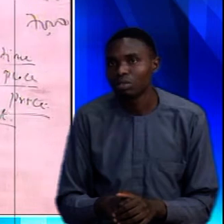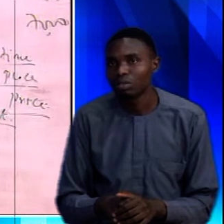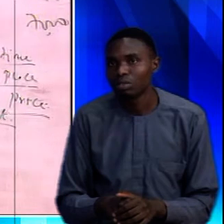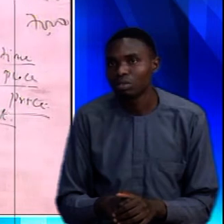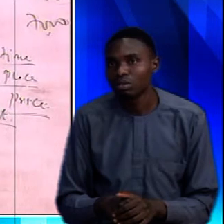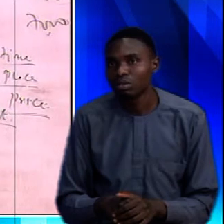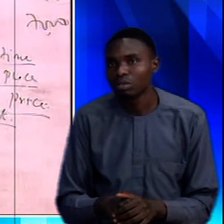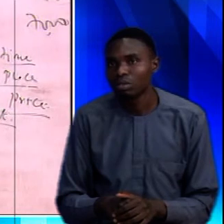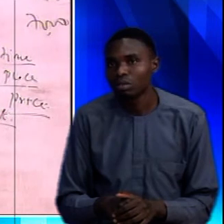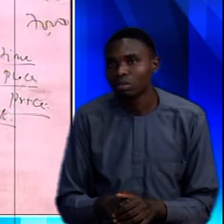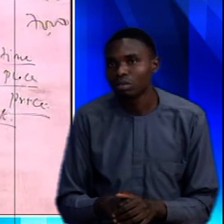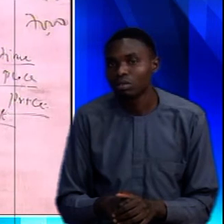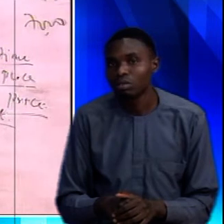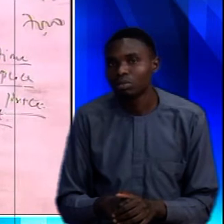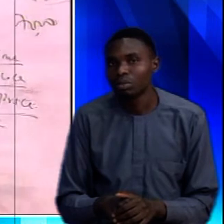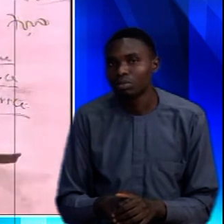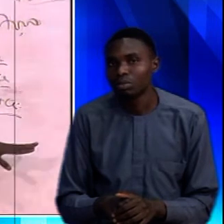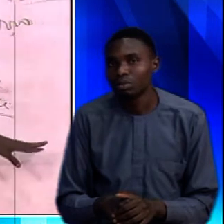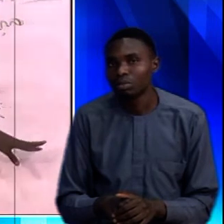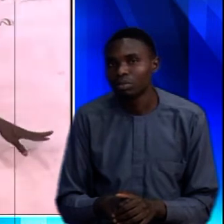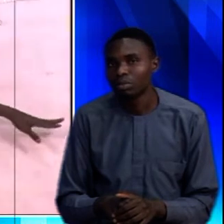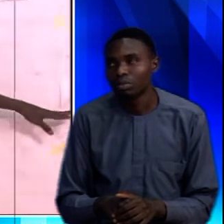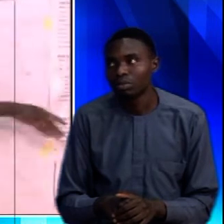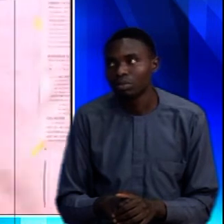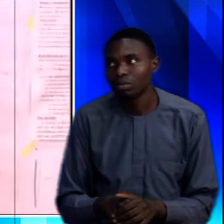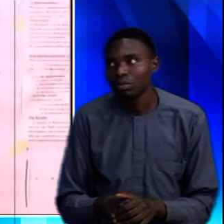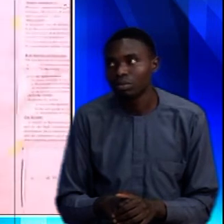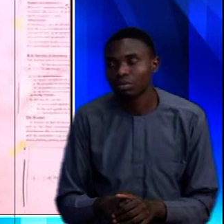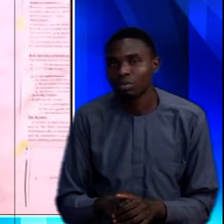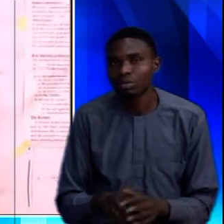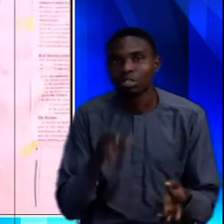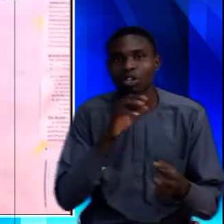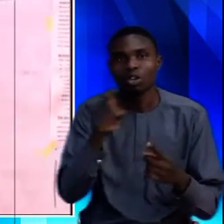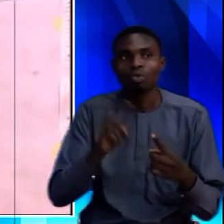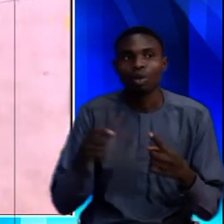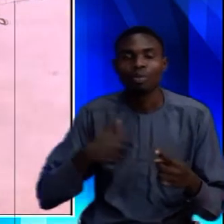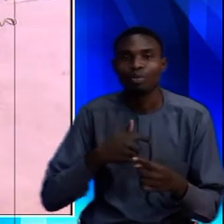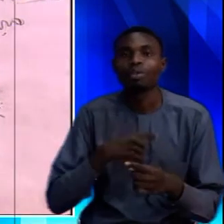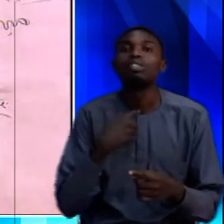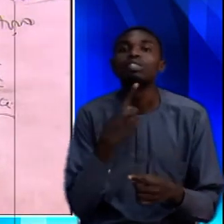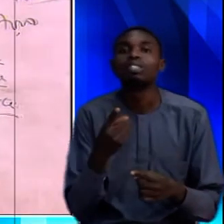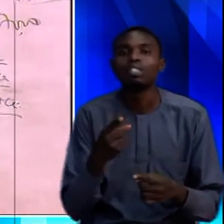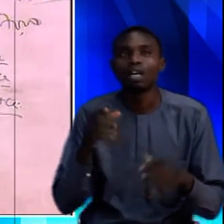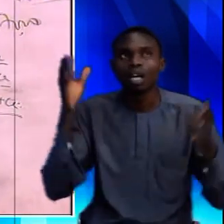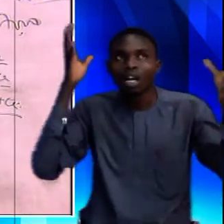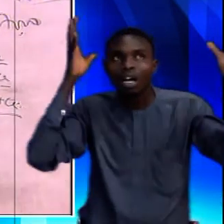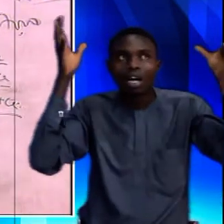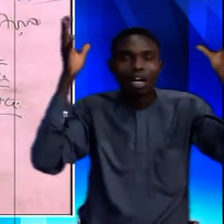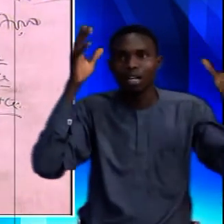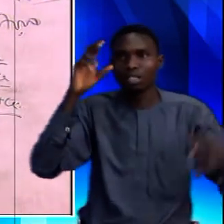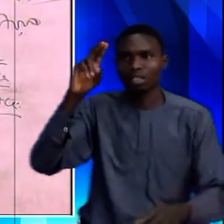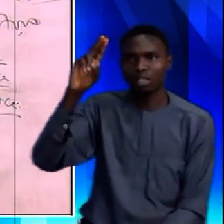please concentrate on your studies. Now, okay, when we say hawking, a person that carries goods and move from one place to